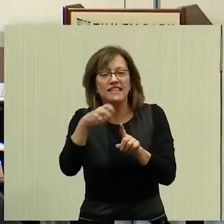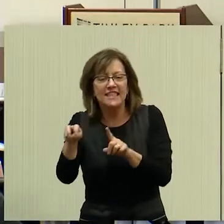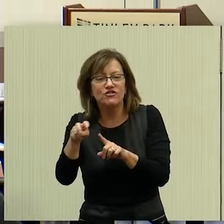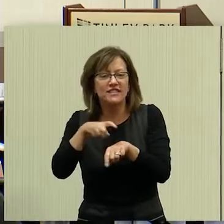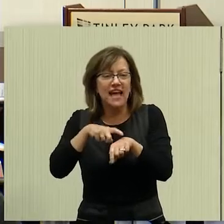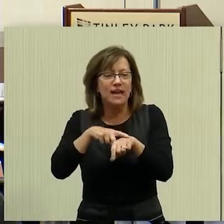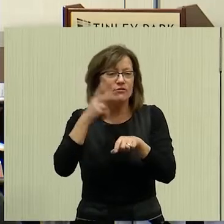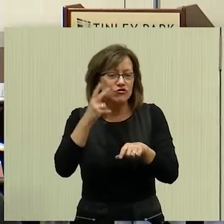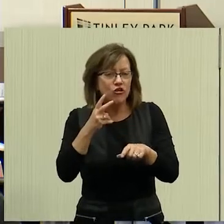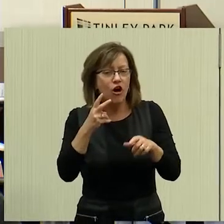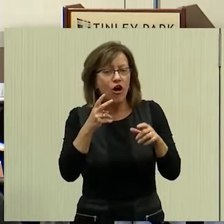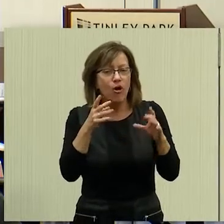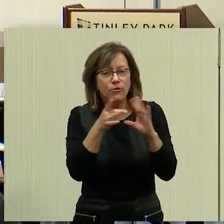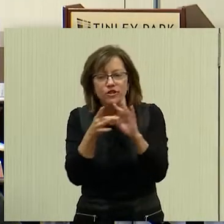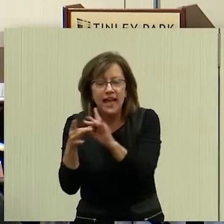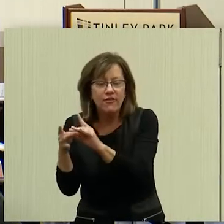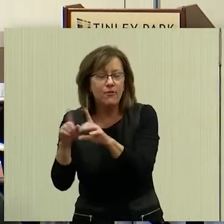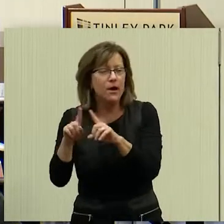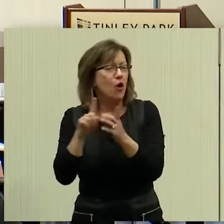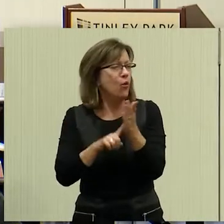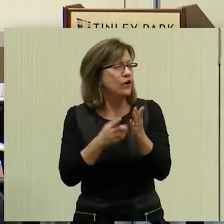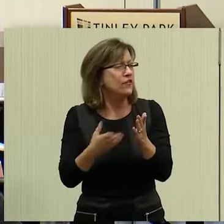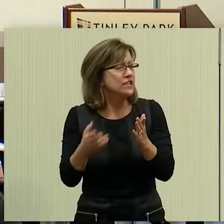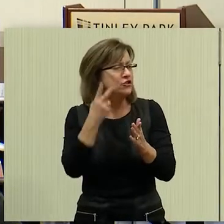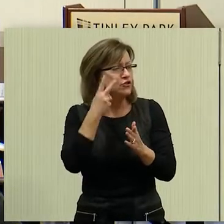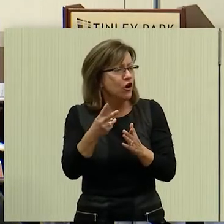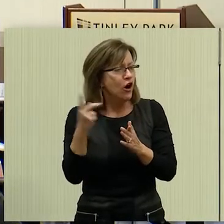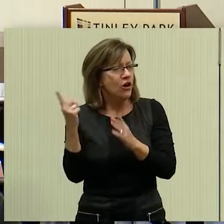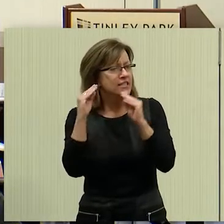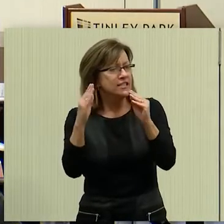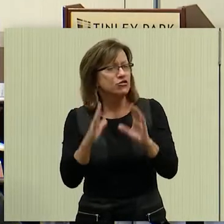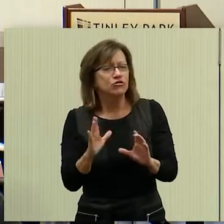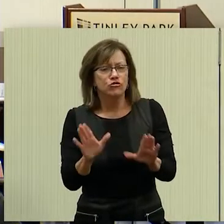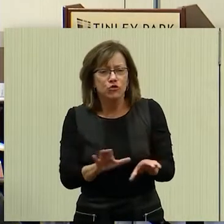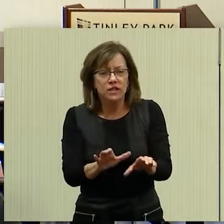things you saw her doing that helped with the transition times?